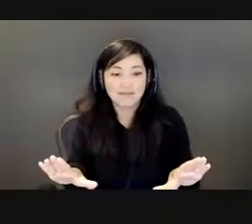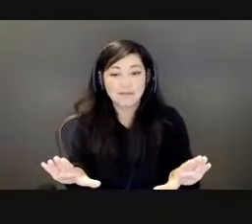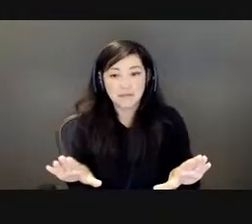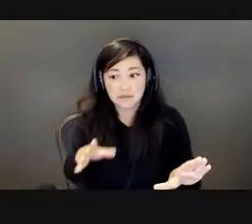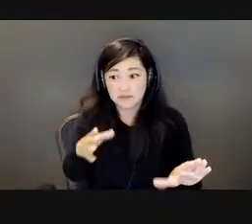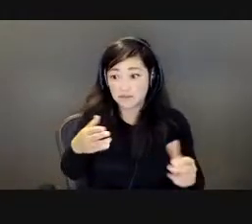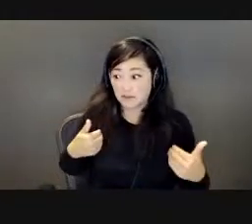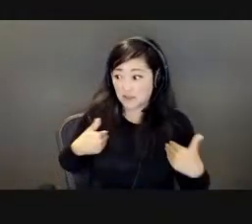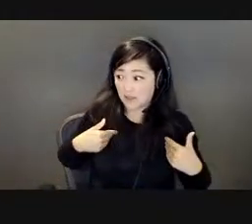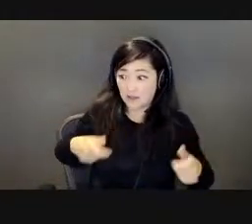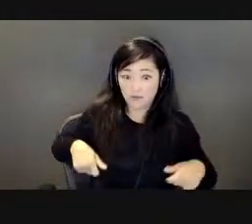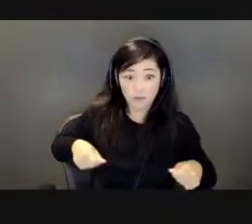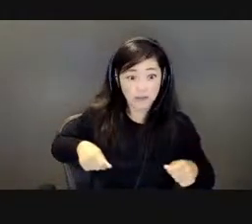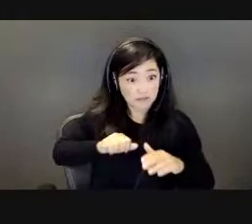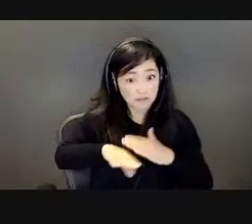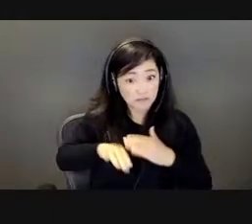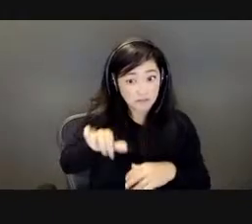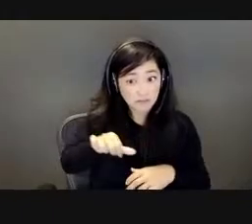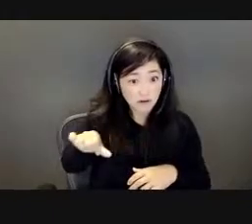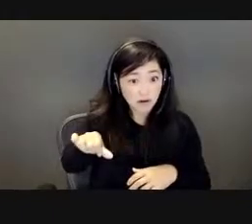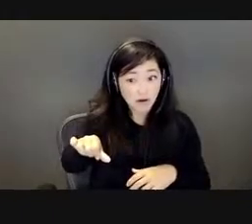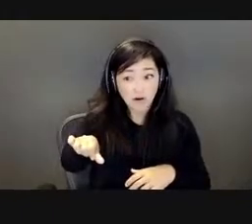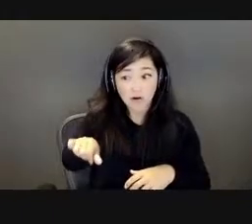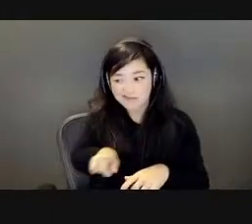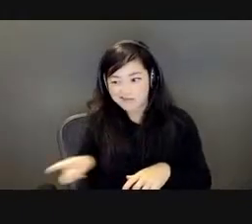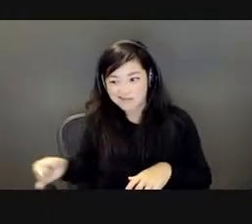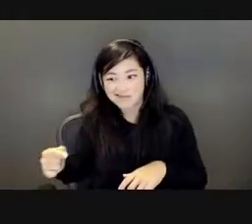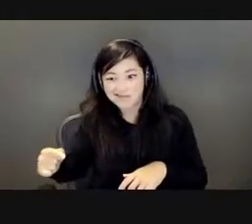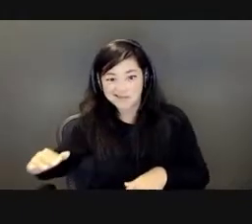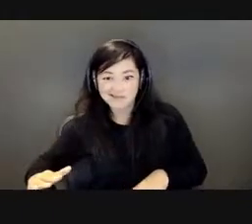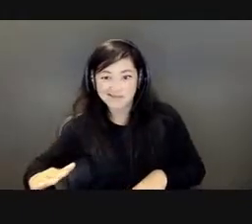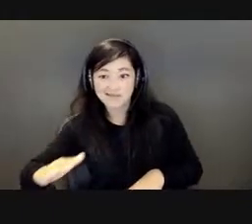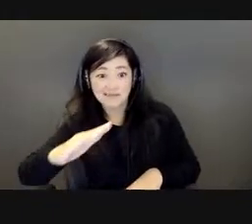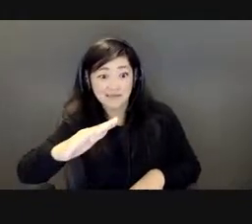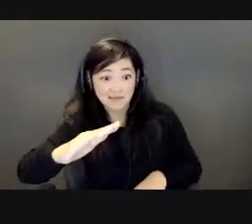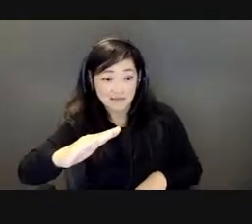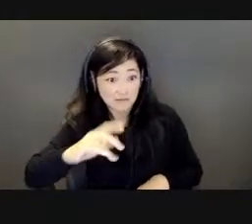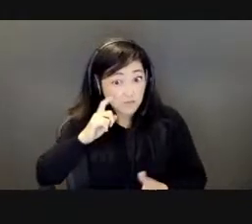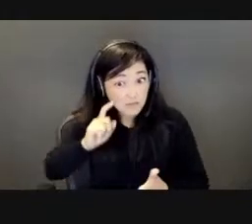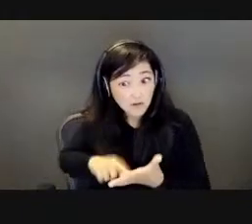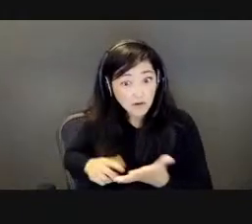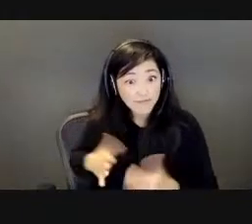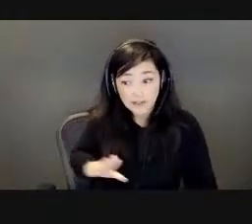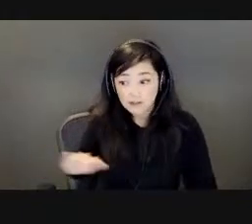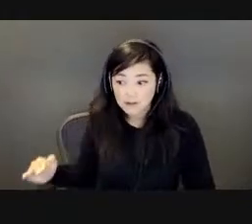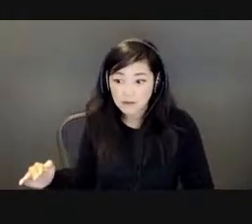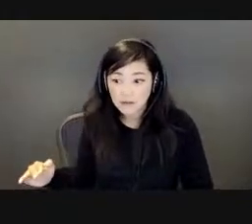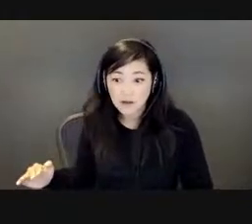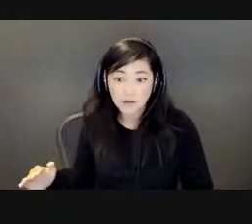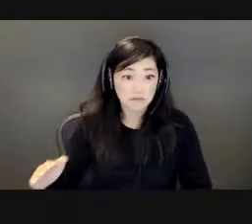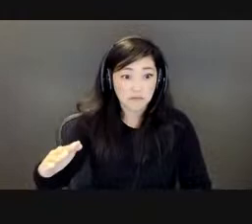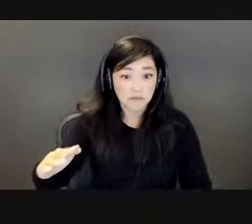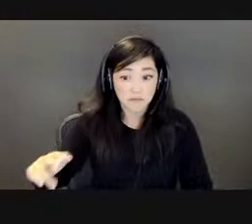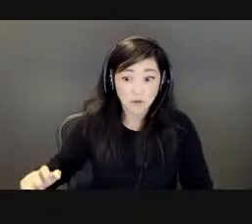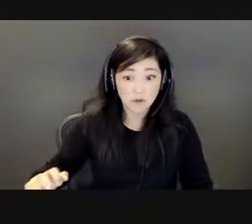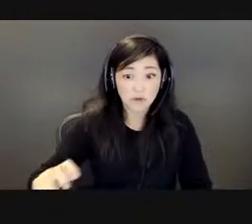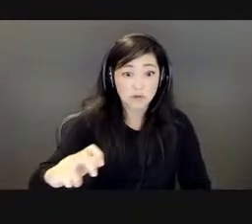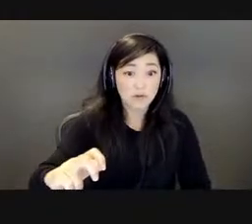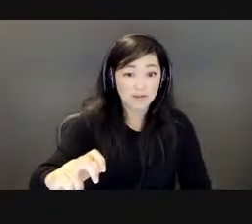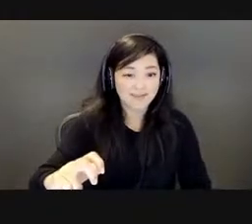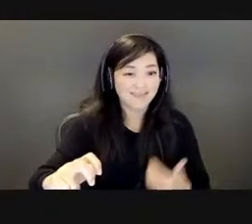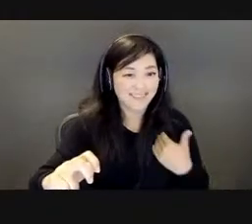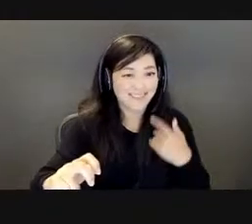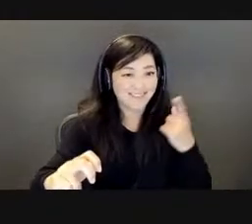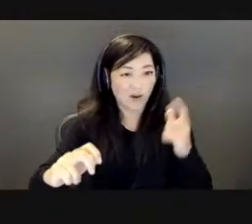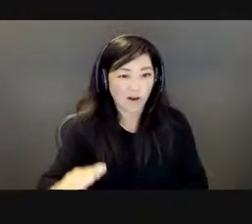access that's around the corner or up this ramp. And, I have seen it where you go up the ramp and then, there is one step or